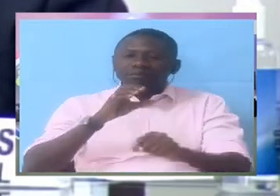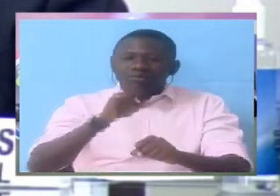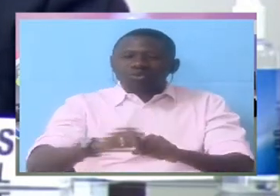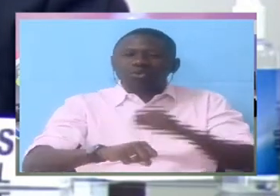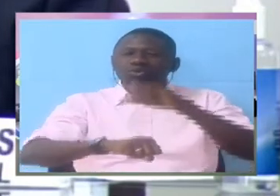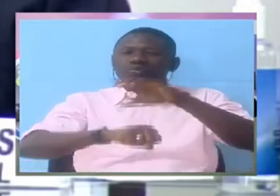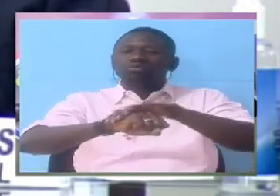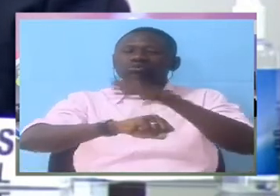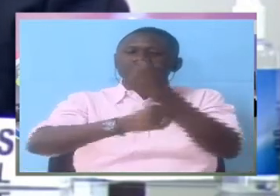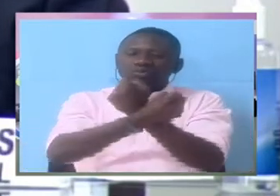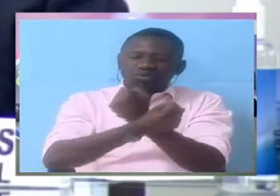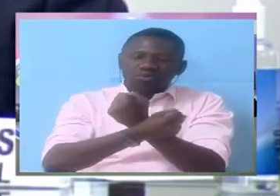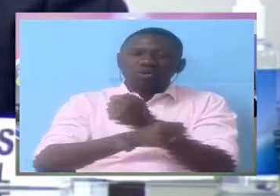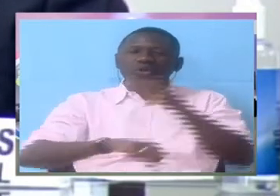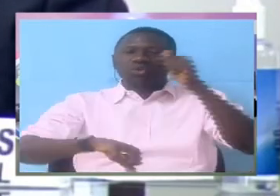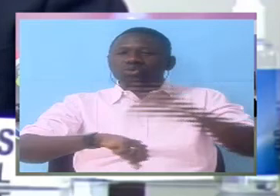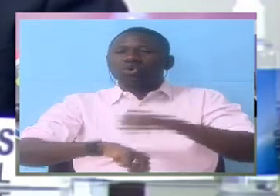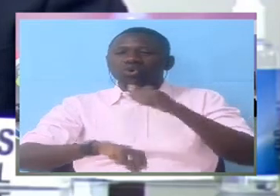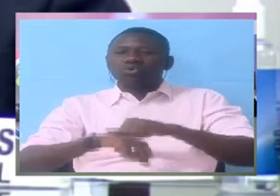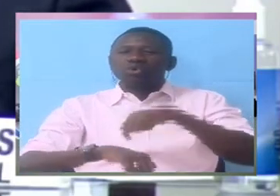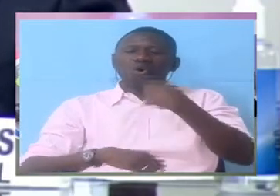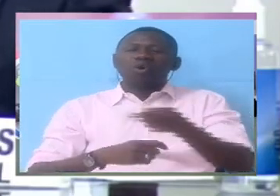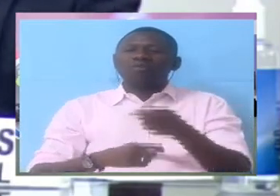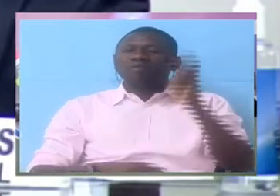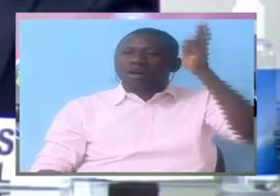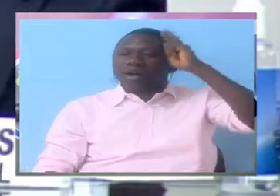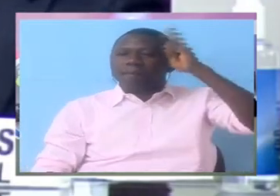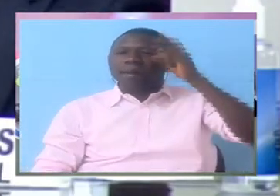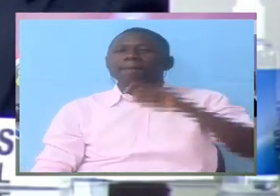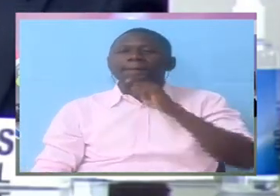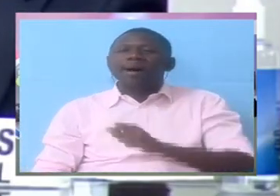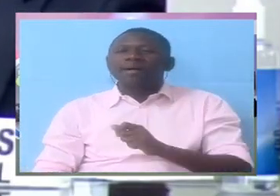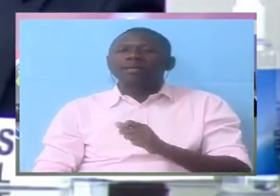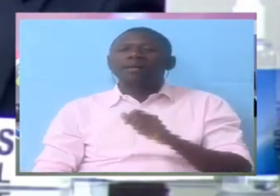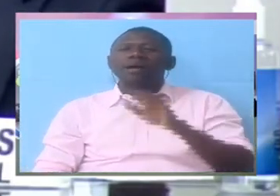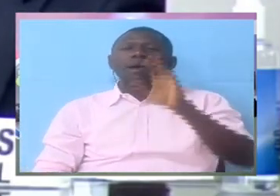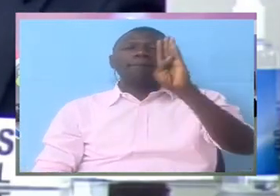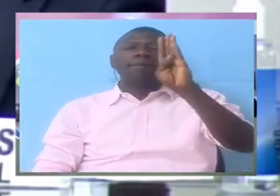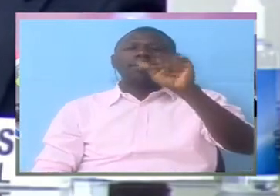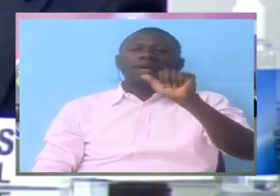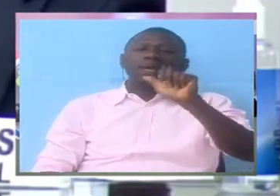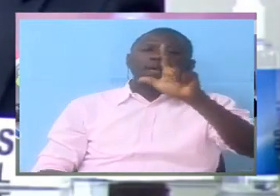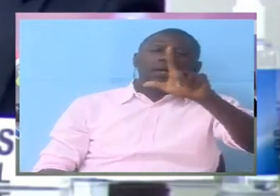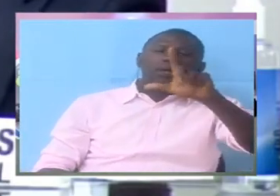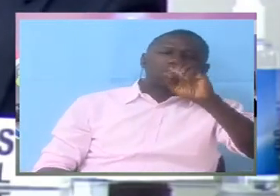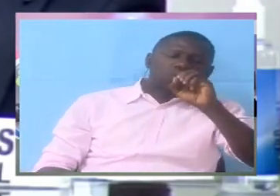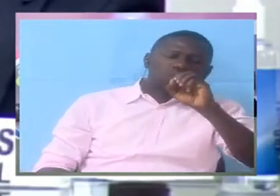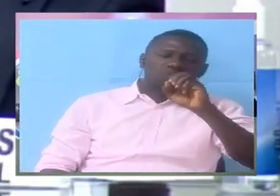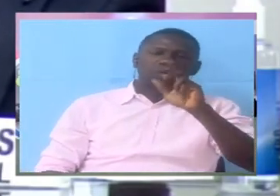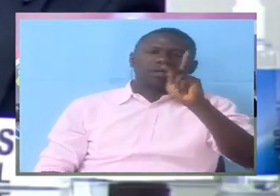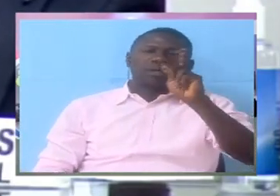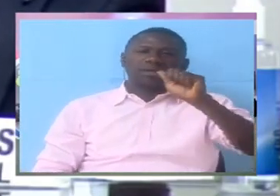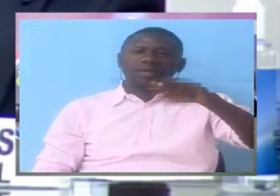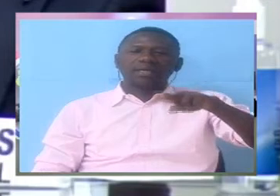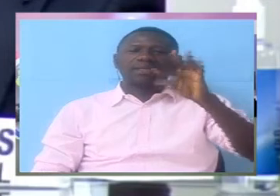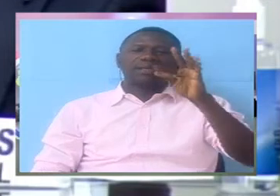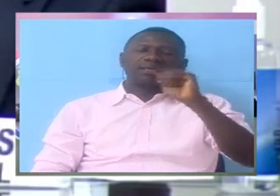of Balo Kante, Omar Diouf, Damfa, and Drame.